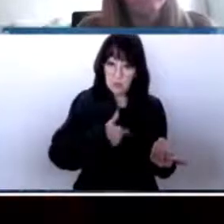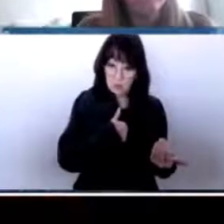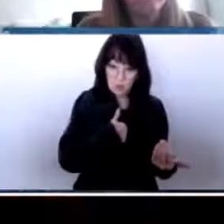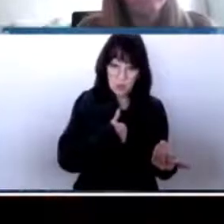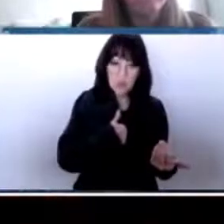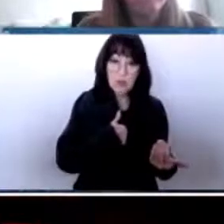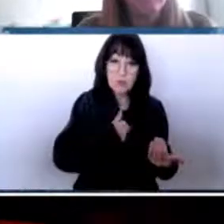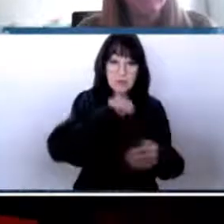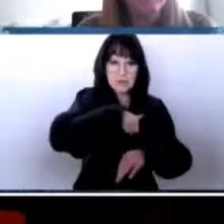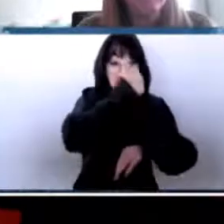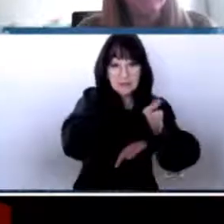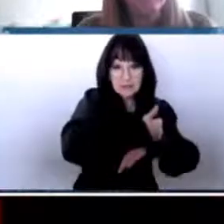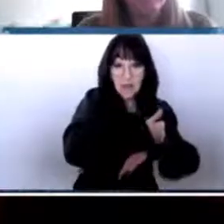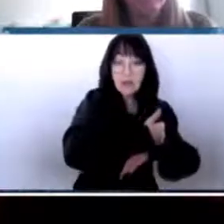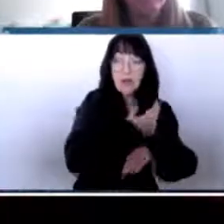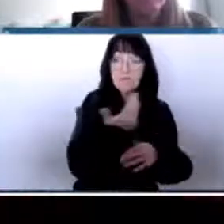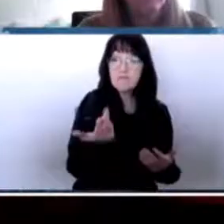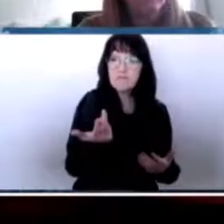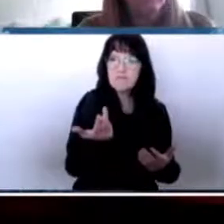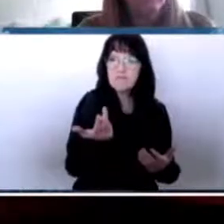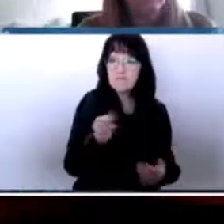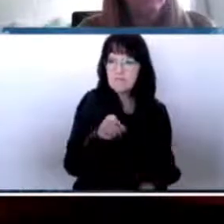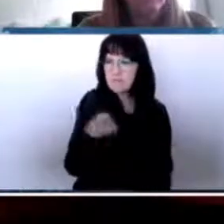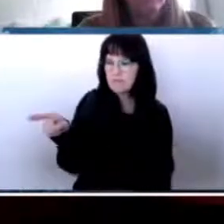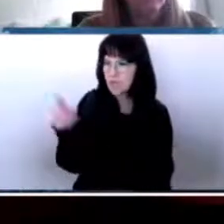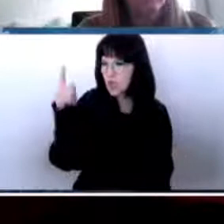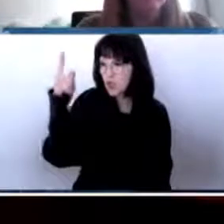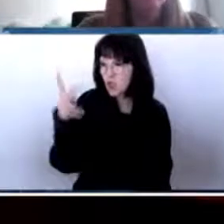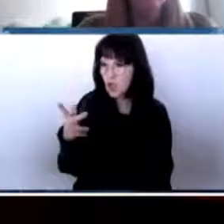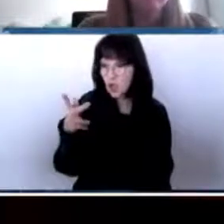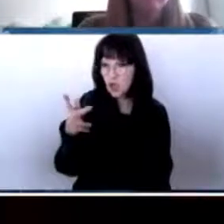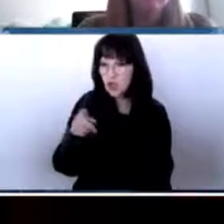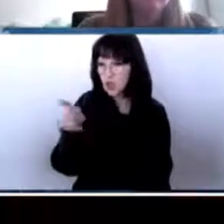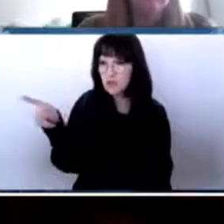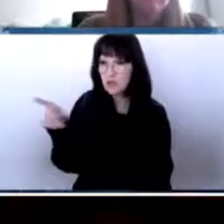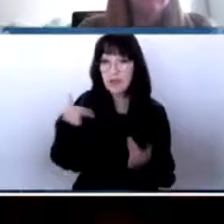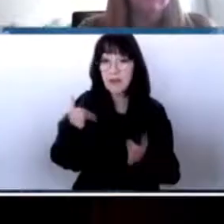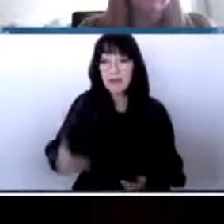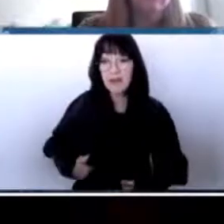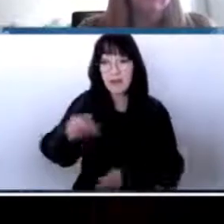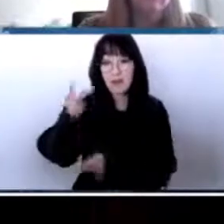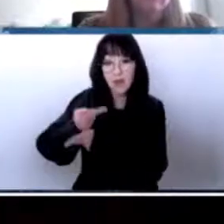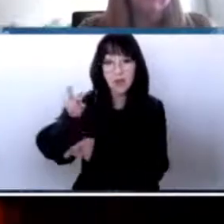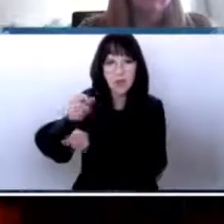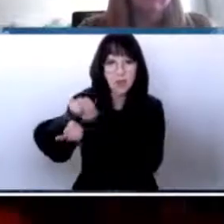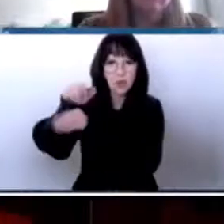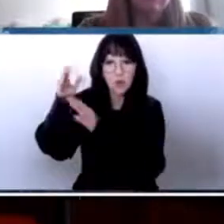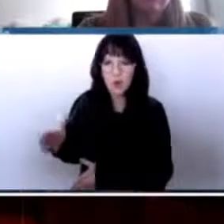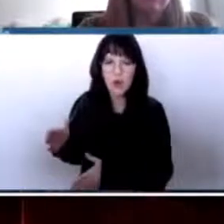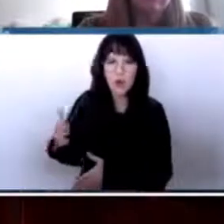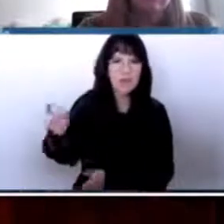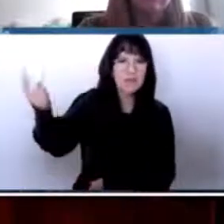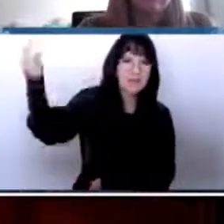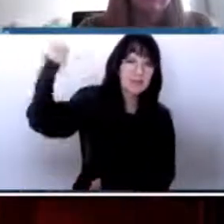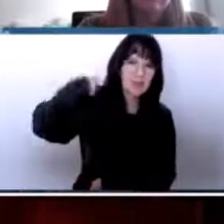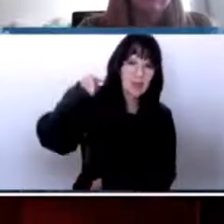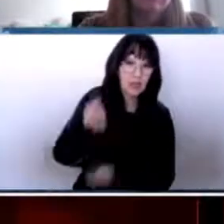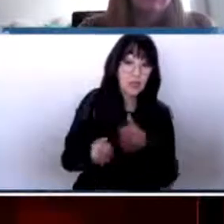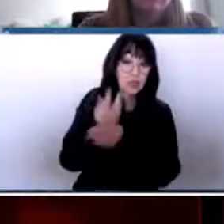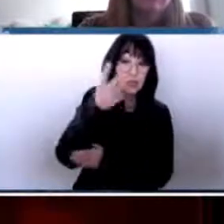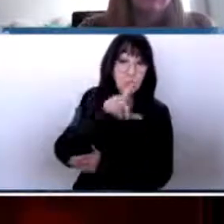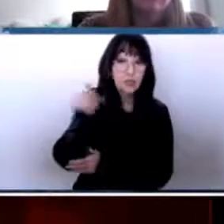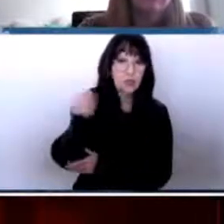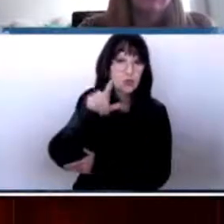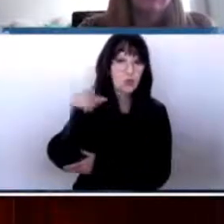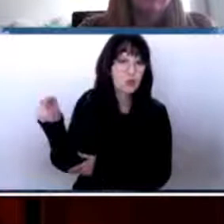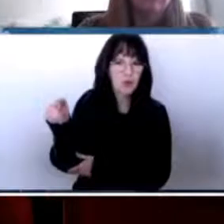half of those licensed, healthcare workers, we're not in the same position we were back in the spring of 2020 with other missions